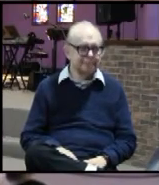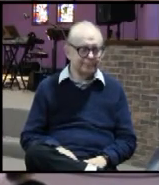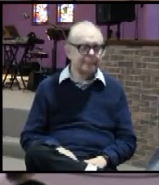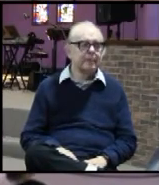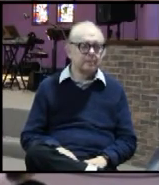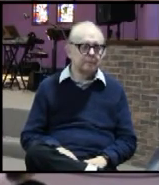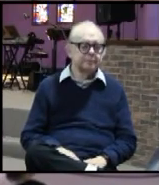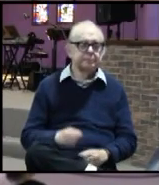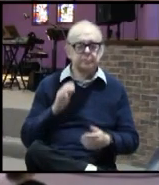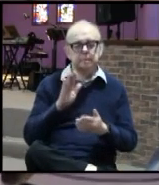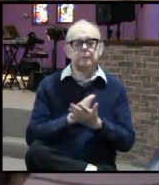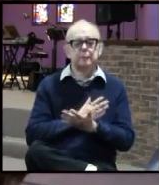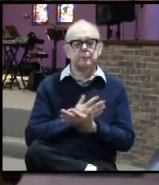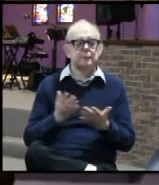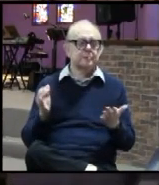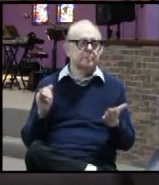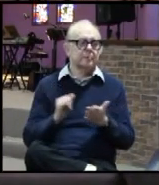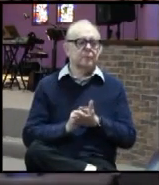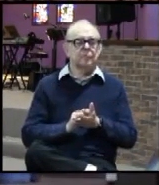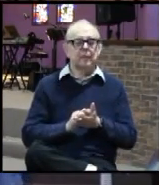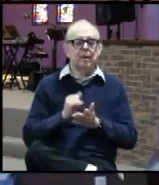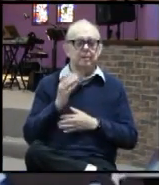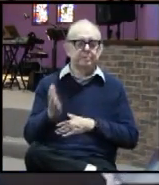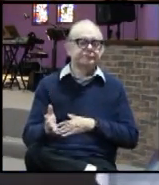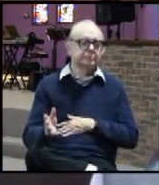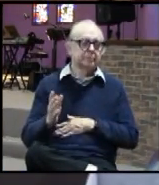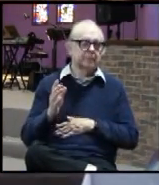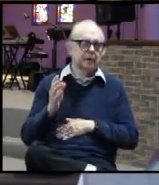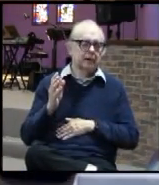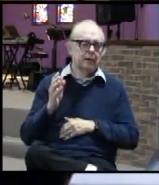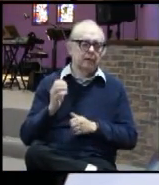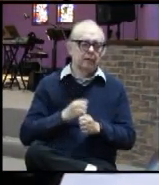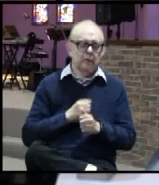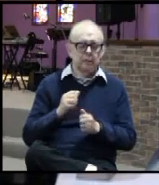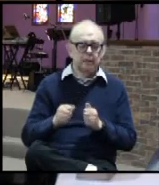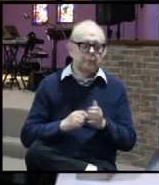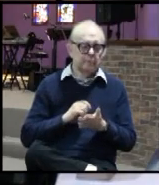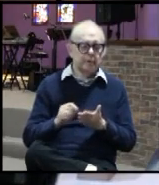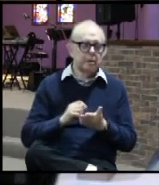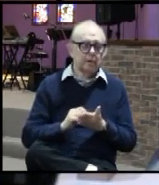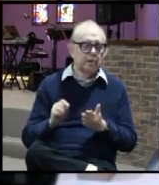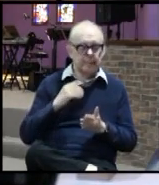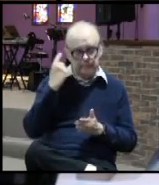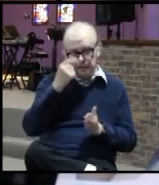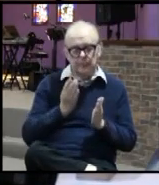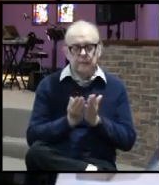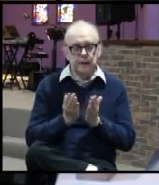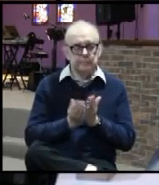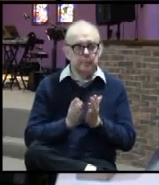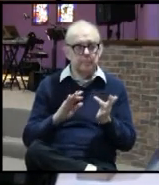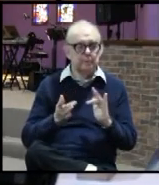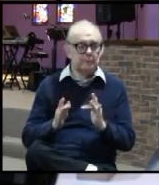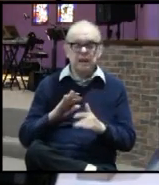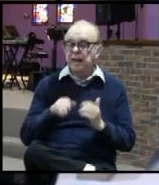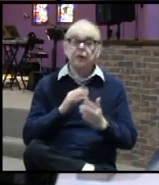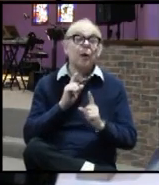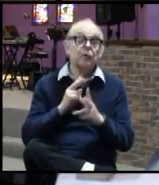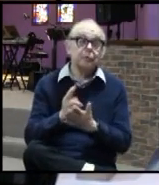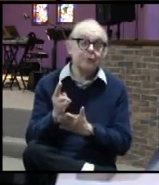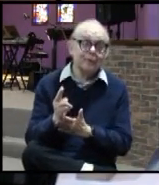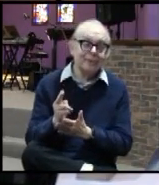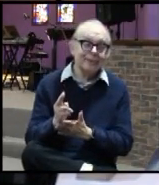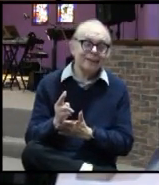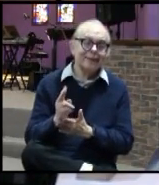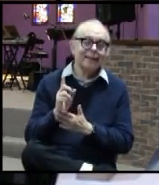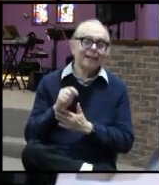I believe everything that's out there, that's ever written on Facebook, on the internet, it's all true. It's